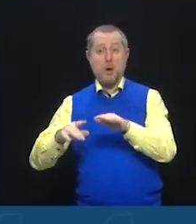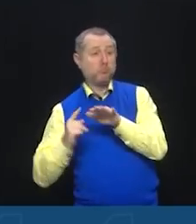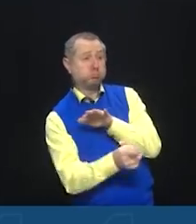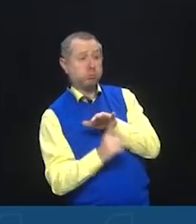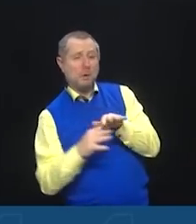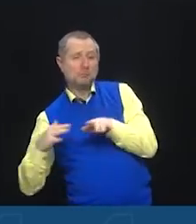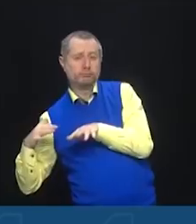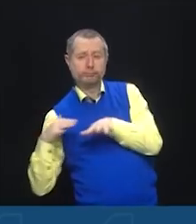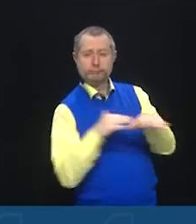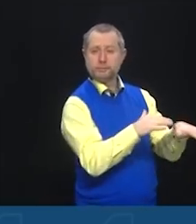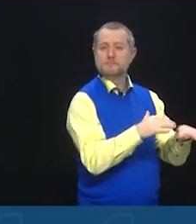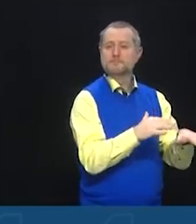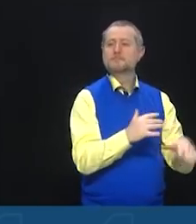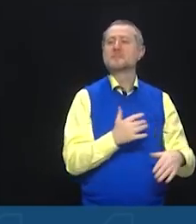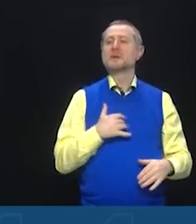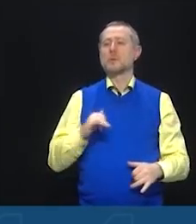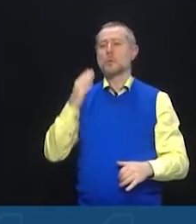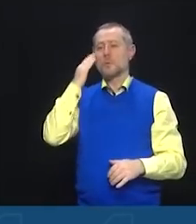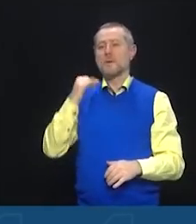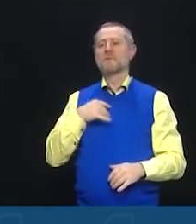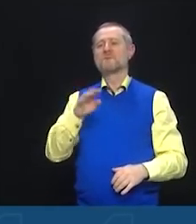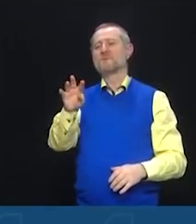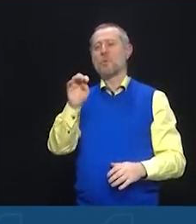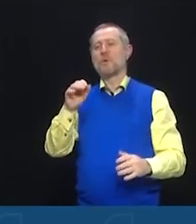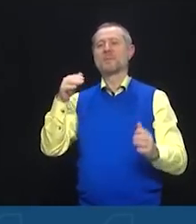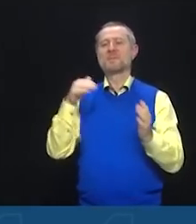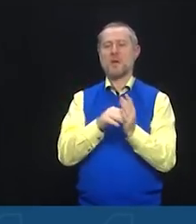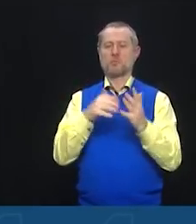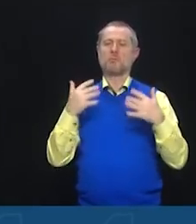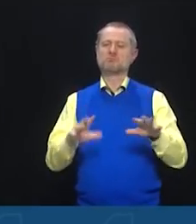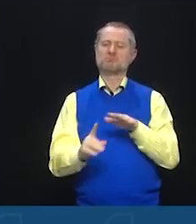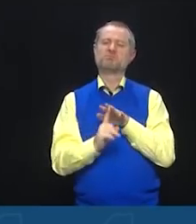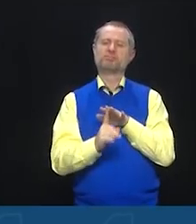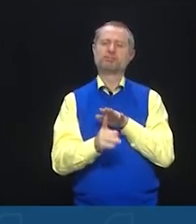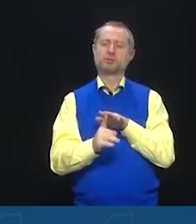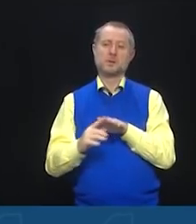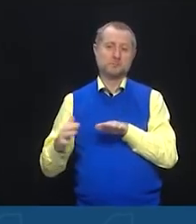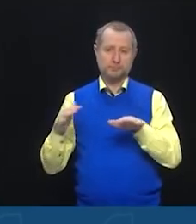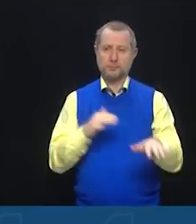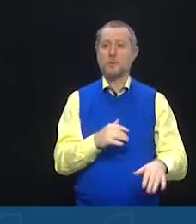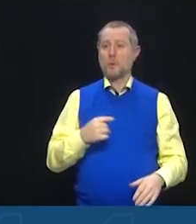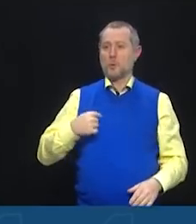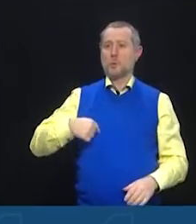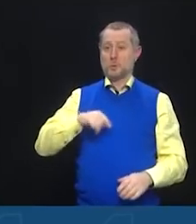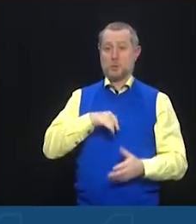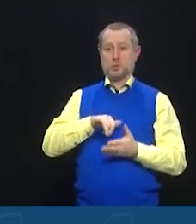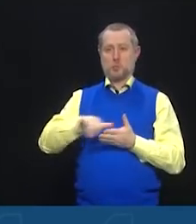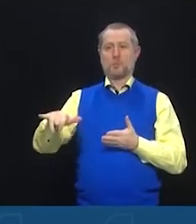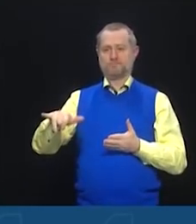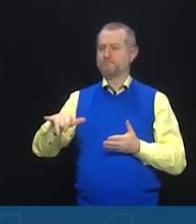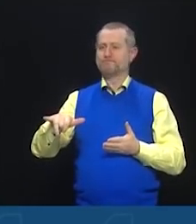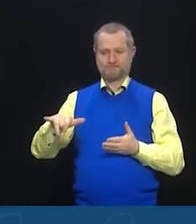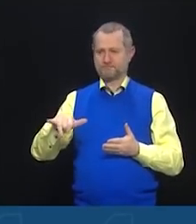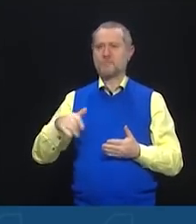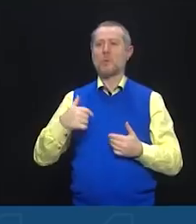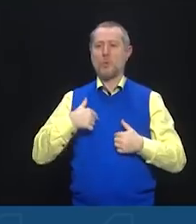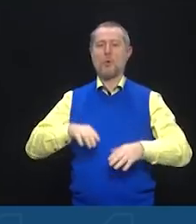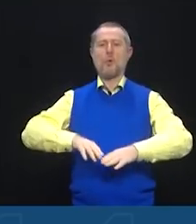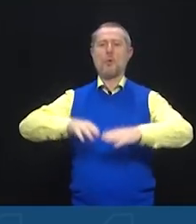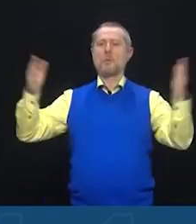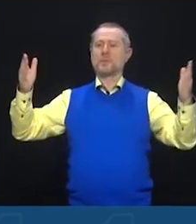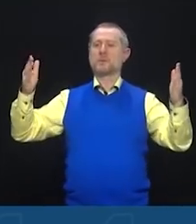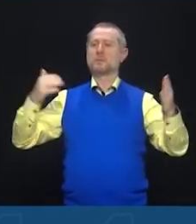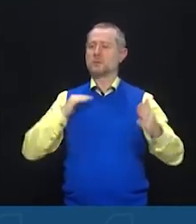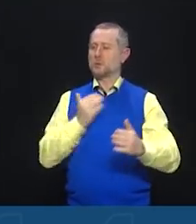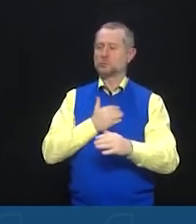a situation. We now have nearly 400,000 refugees. We have said we'll open up our hearts, our homes, our